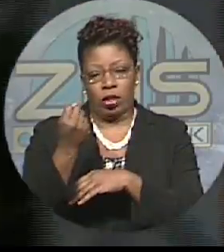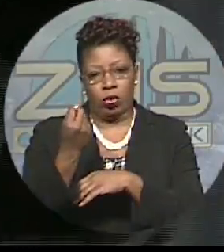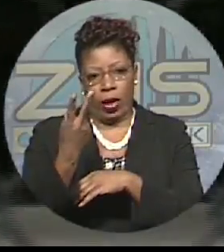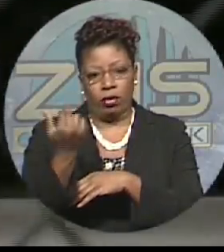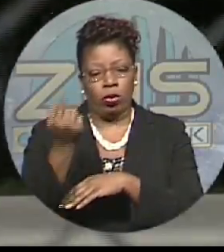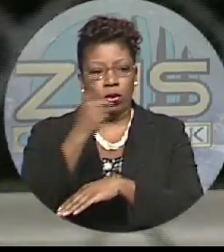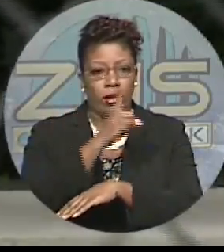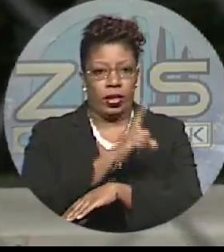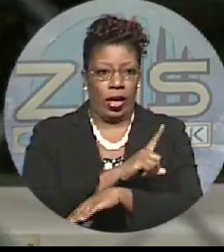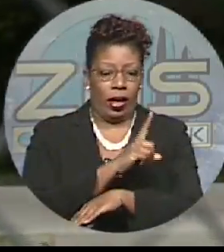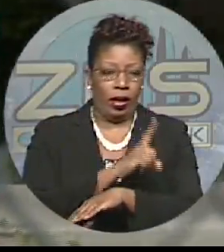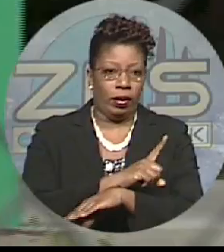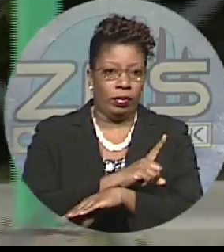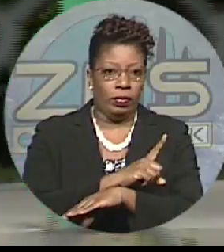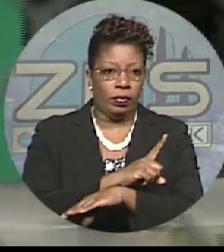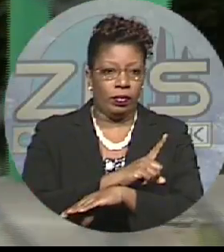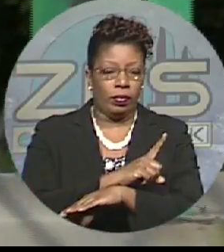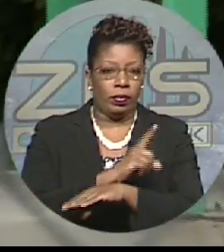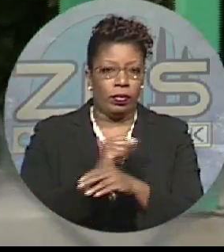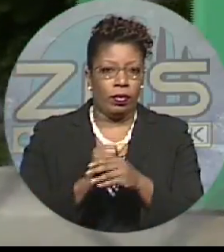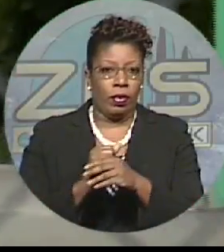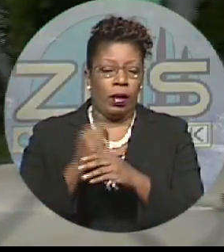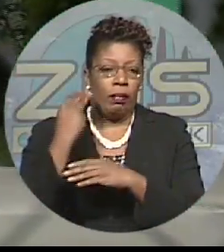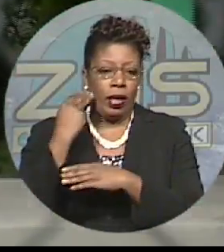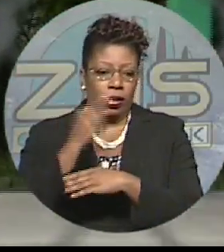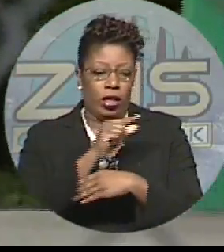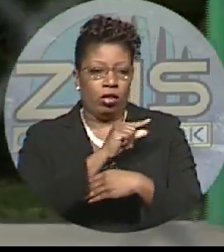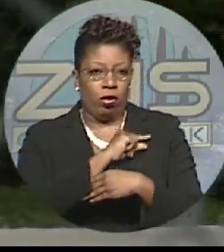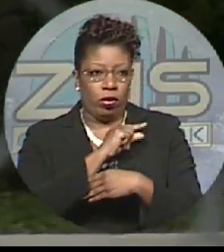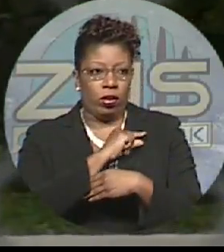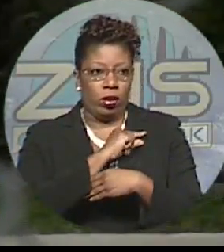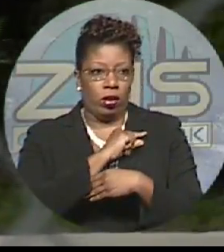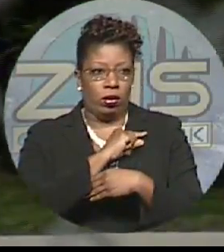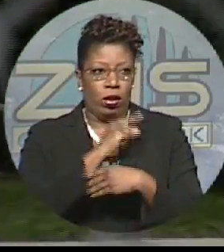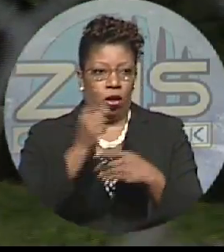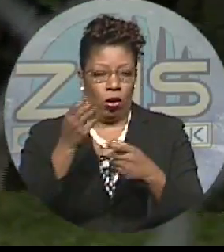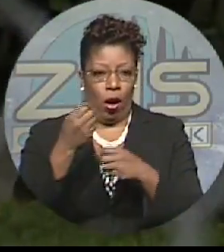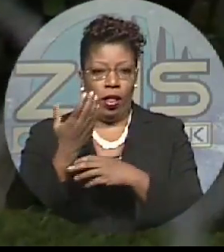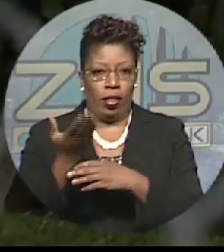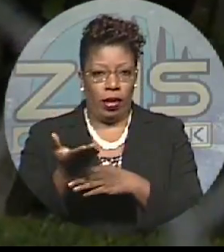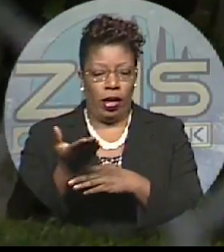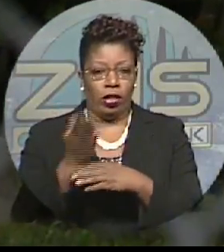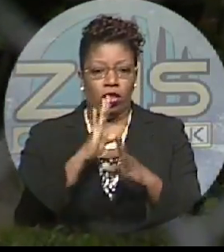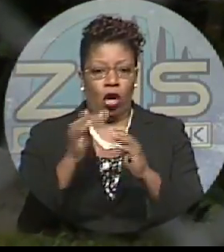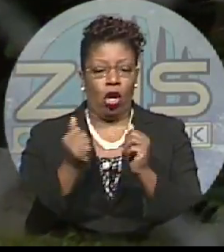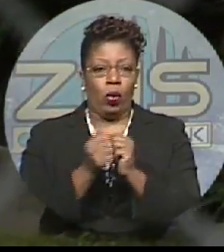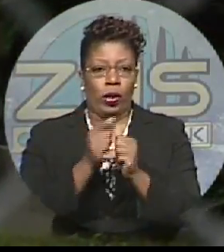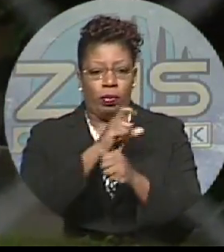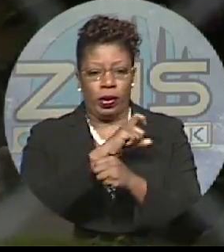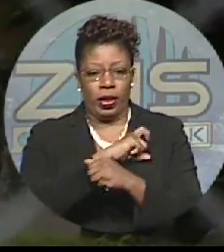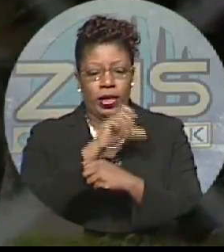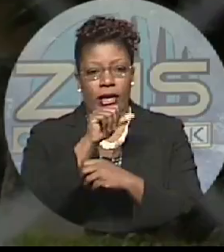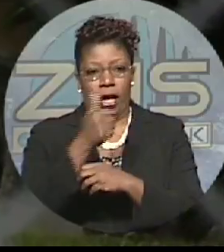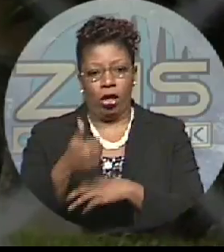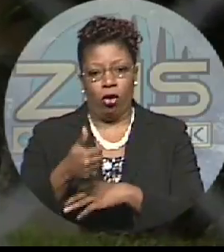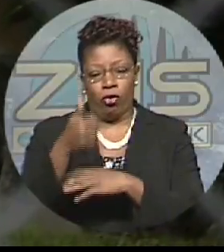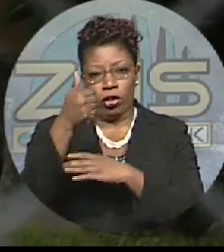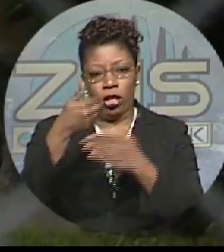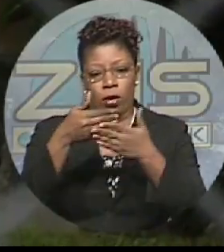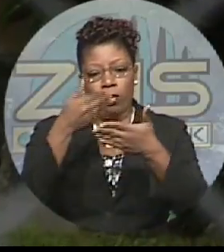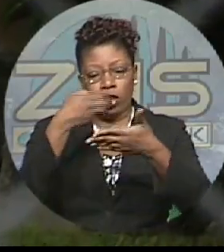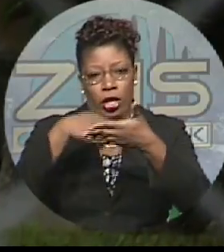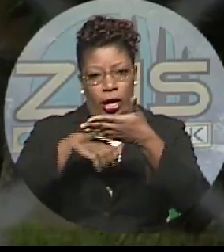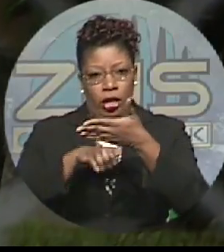Social Services and Community Development Melanie Griffin arrived. She spoke with police and other officials before entering the